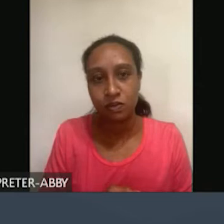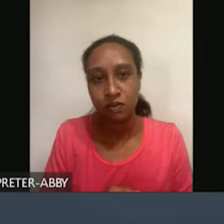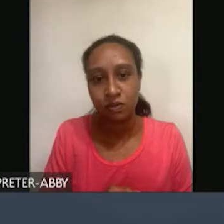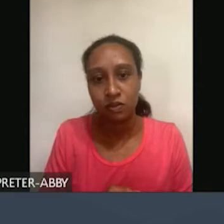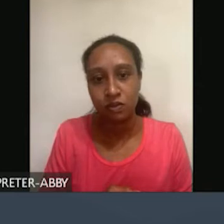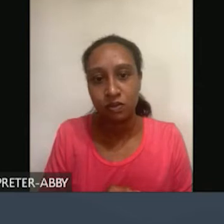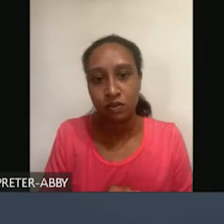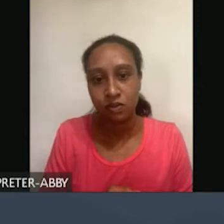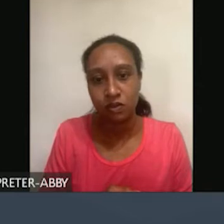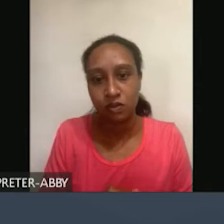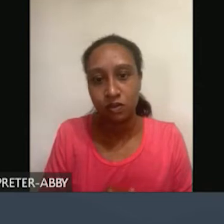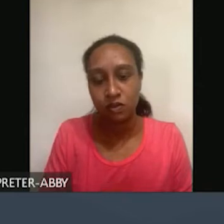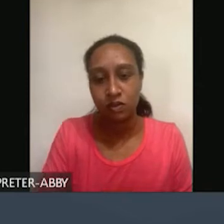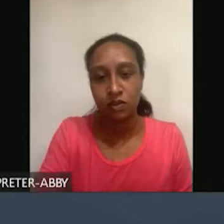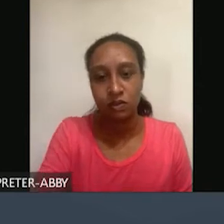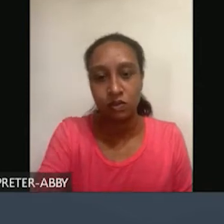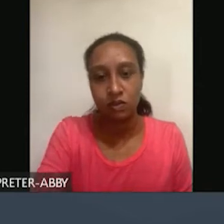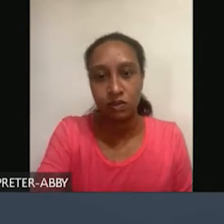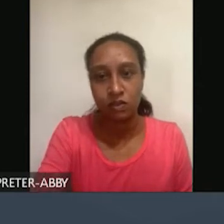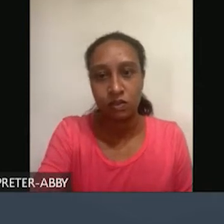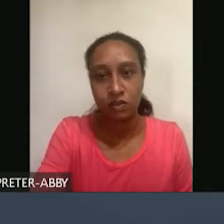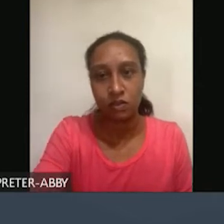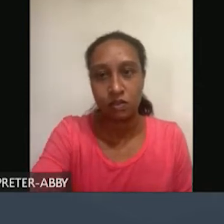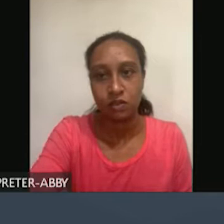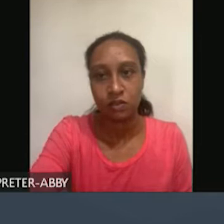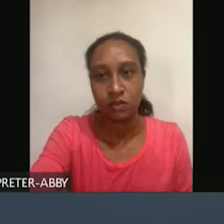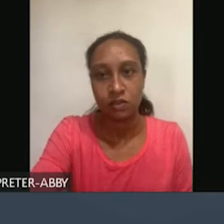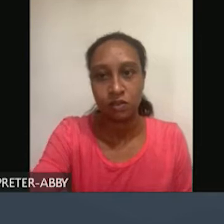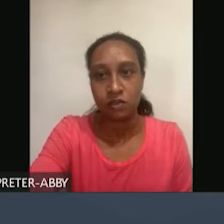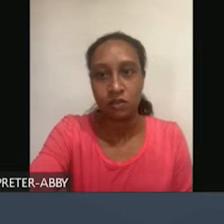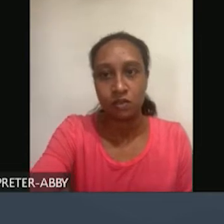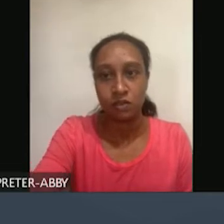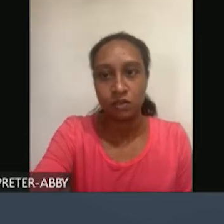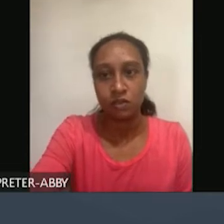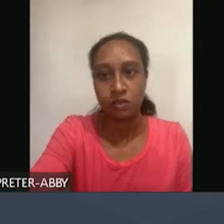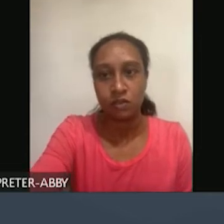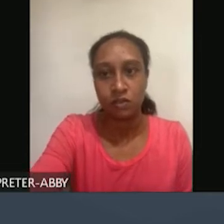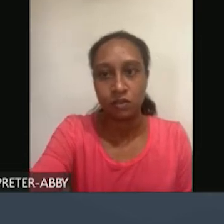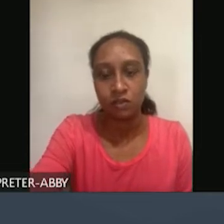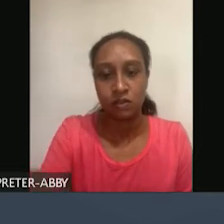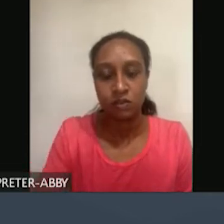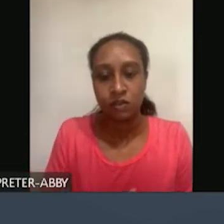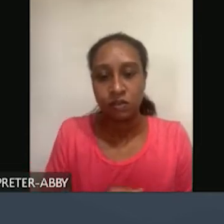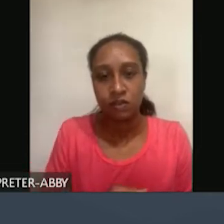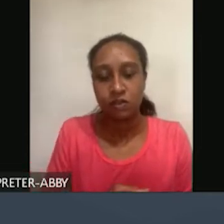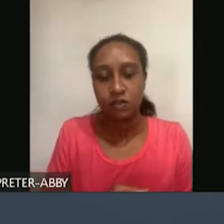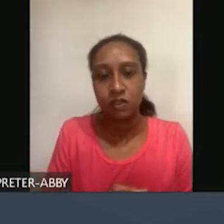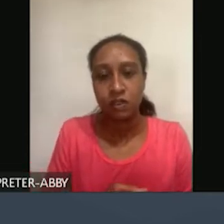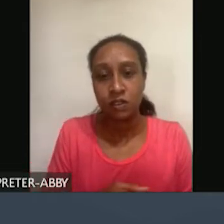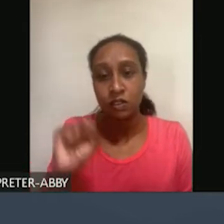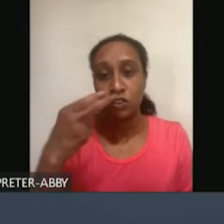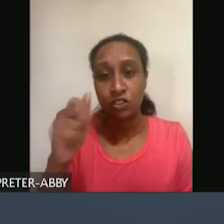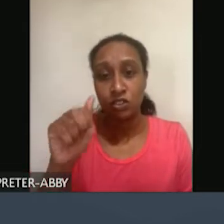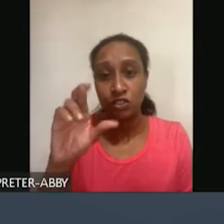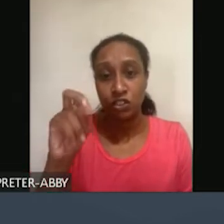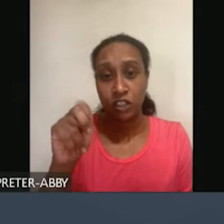Sharon Turner? Yes. Are you okay with the